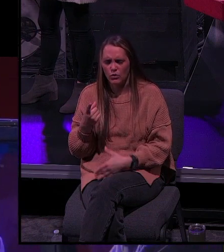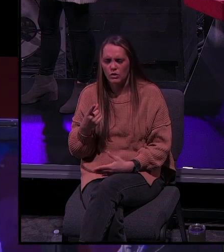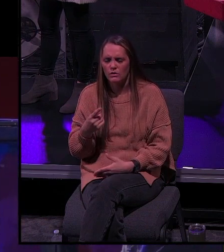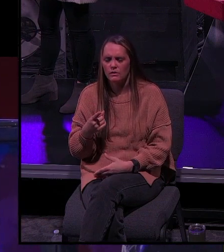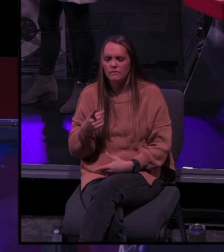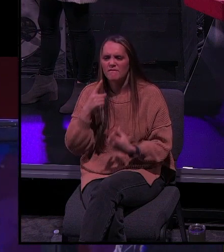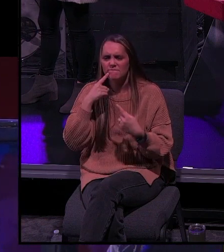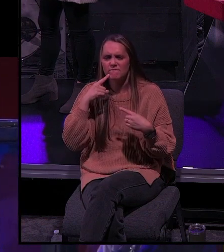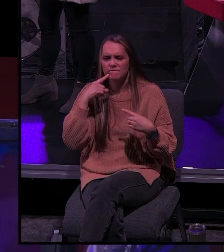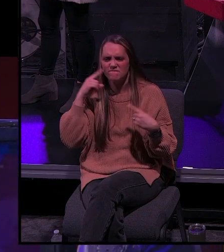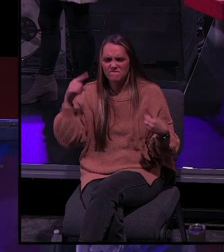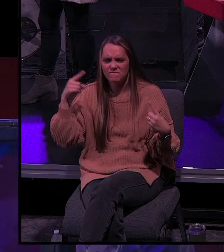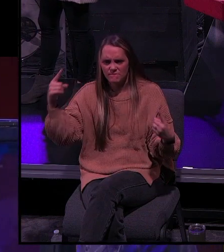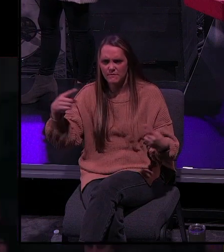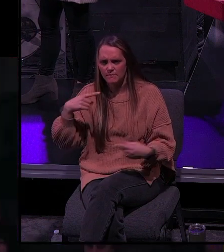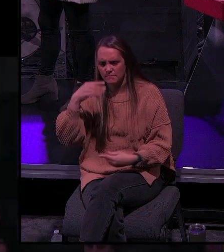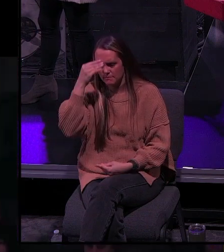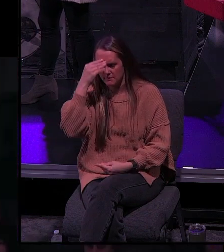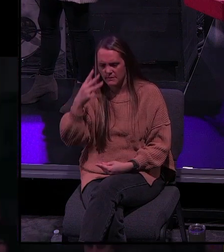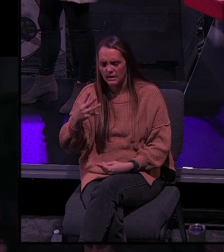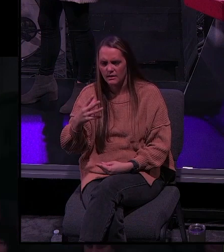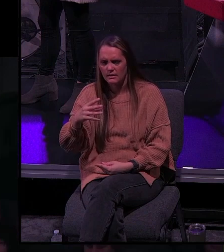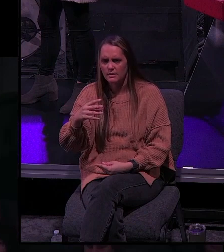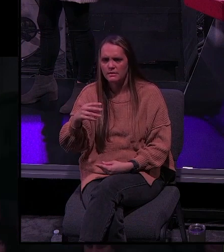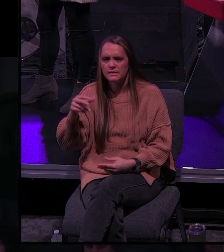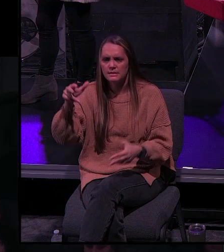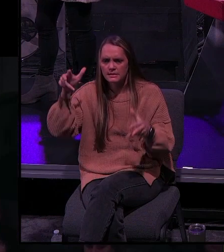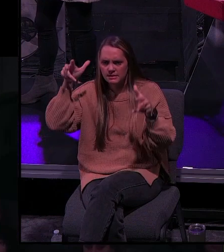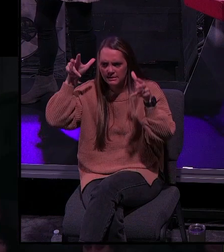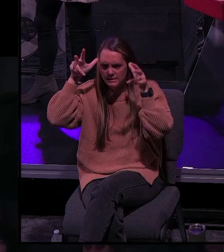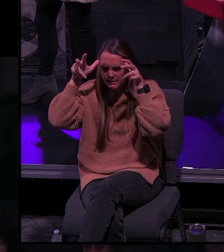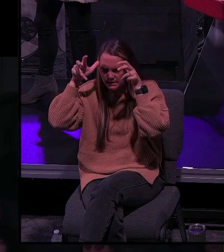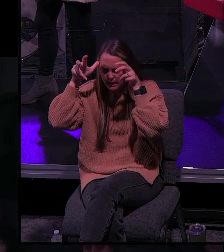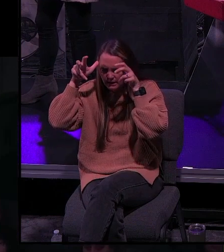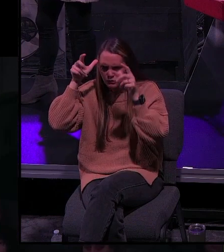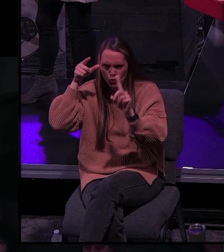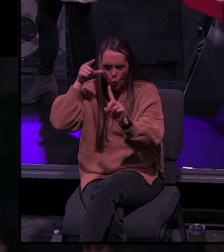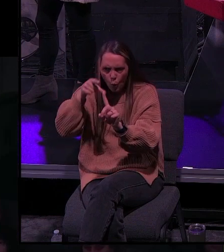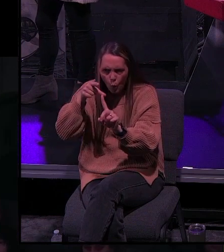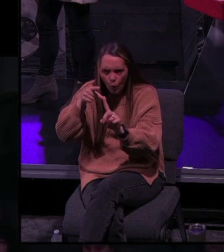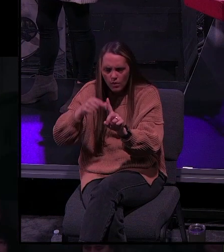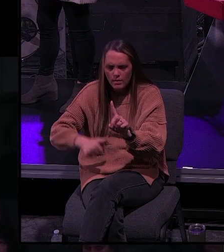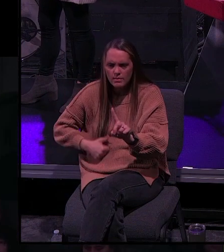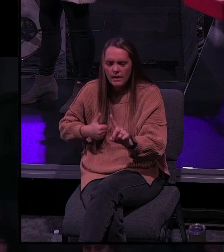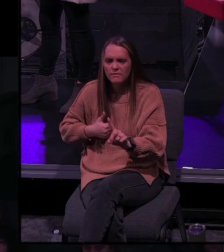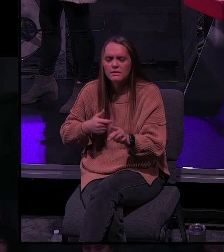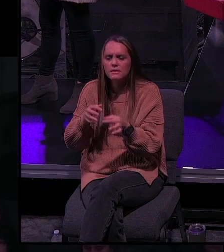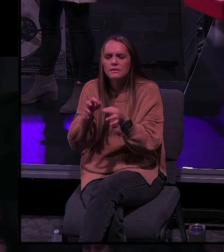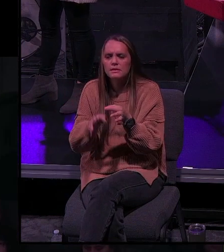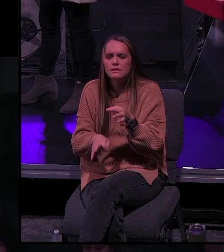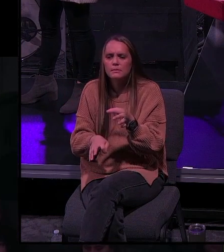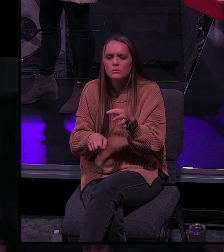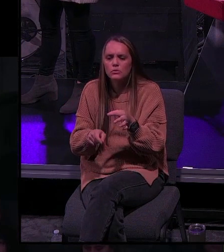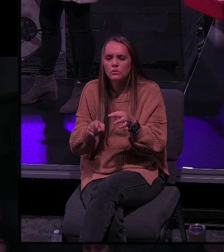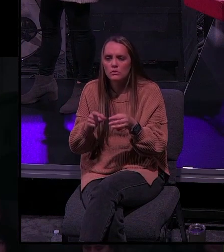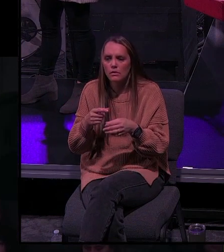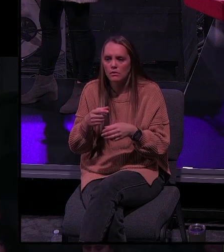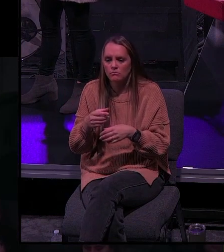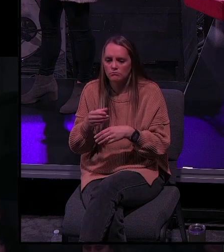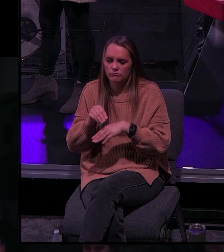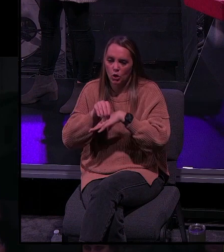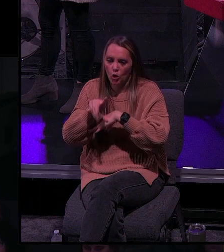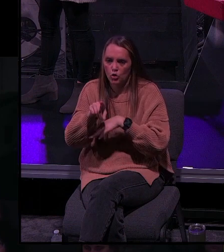said, Satan's main goal in life is simply to get you to act unaided.